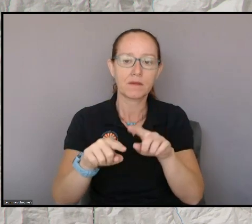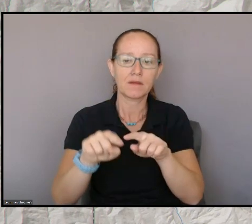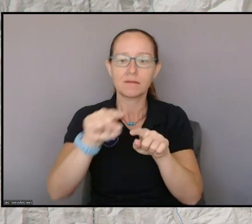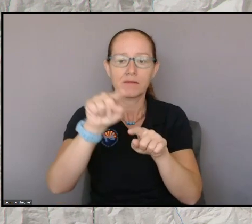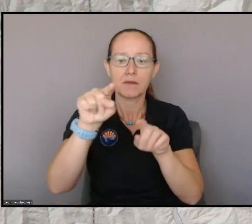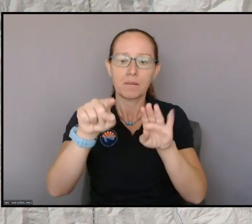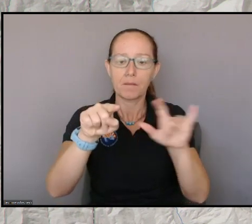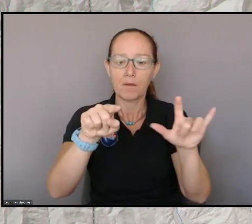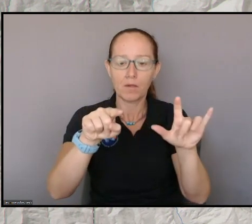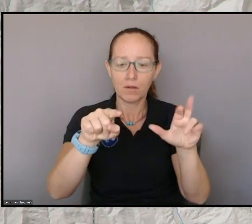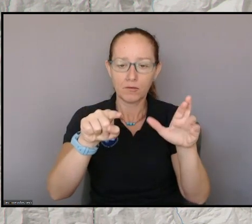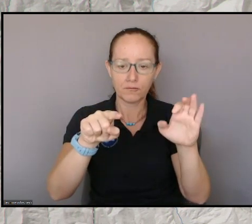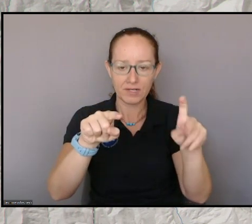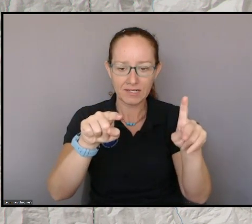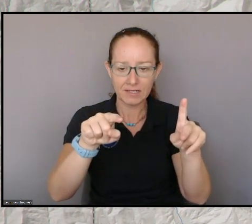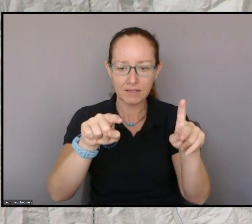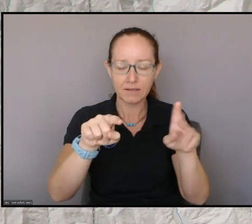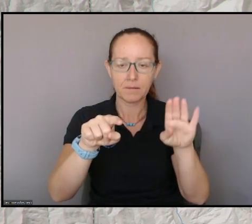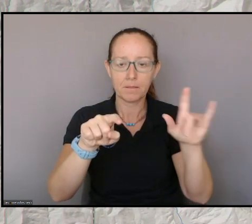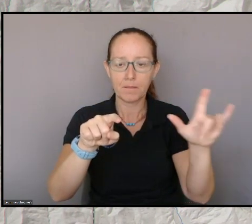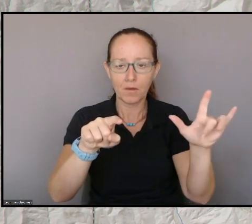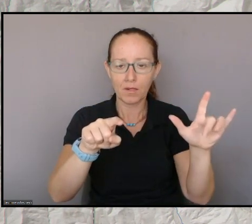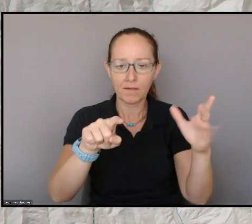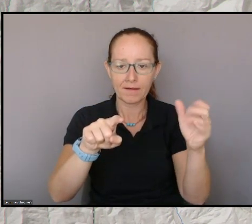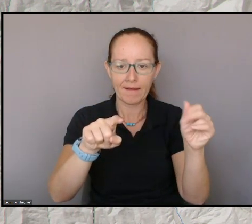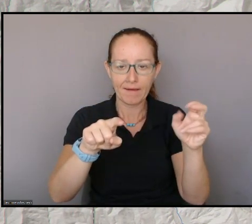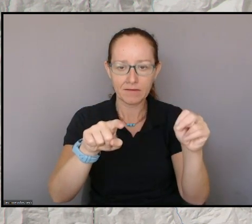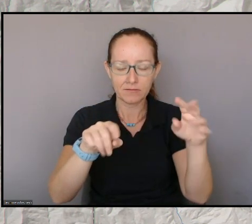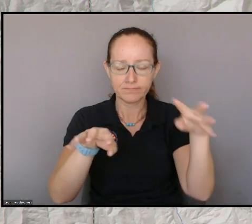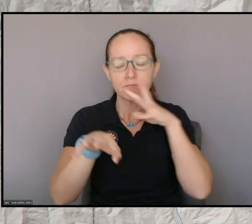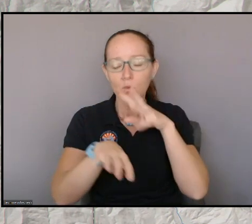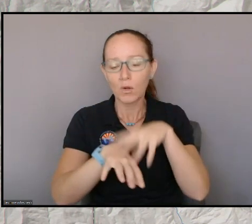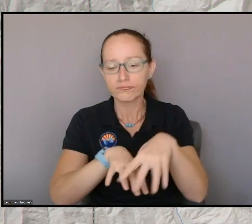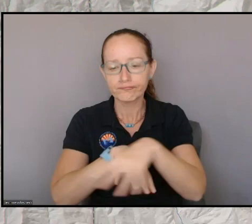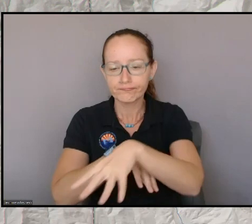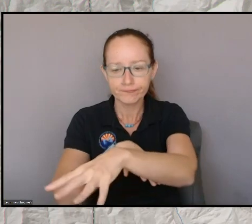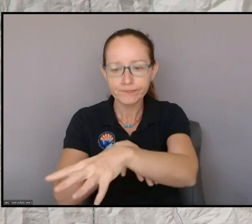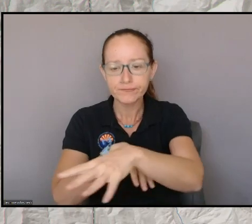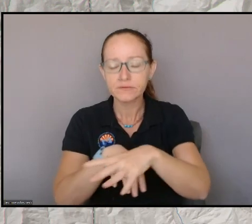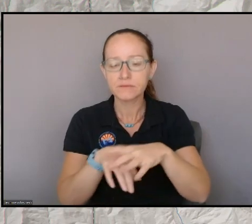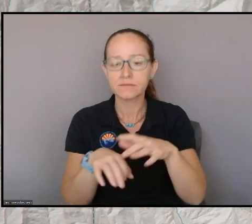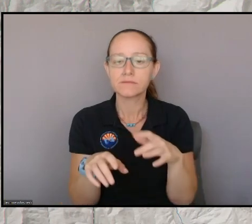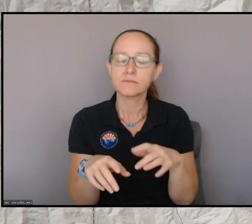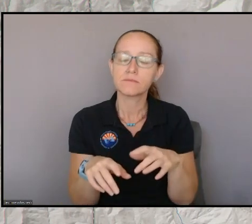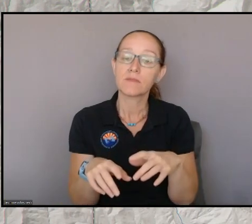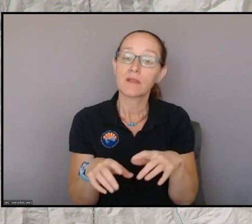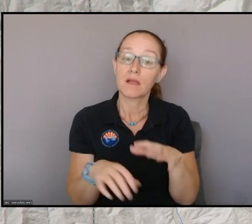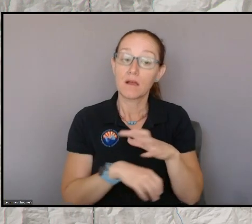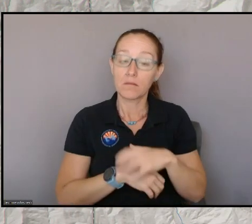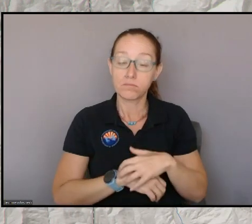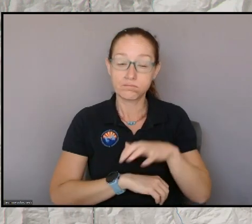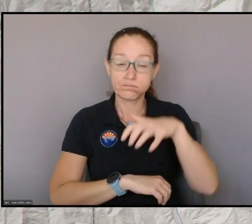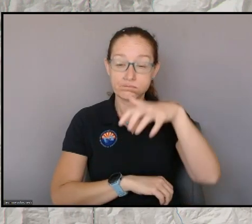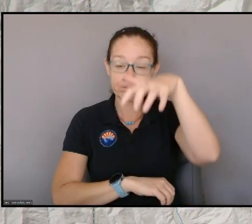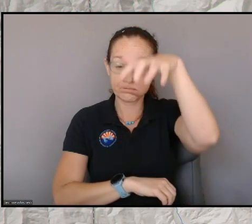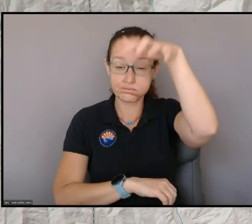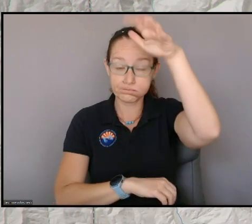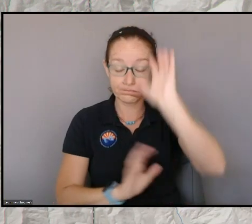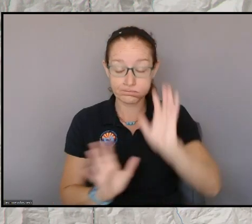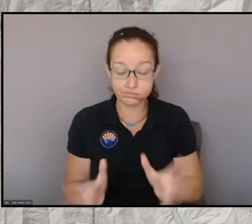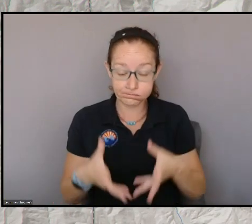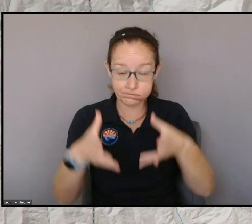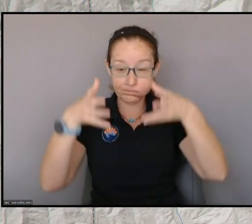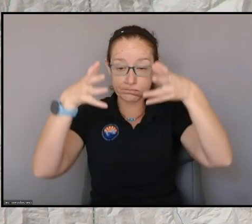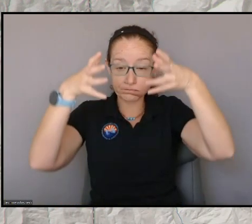And so that picture, that smoke column you seen there yesterday, largely due in part to the fuel starting to consume in some of